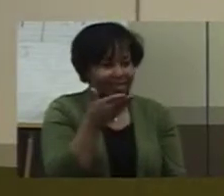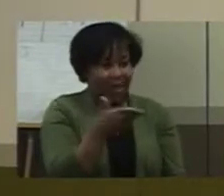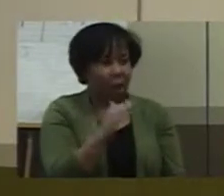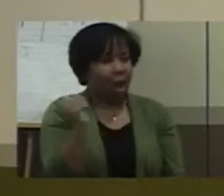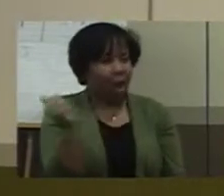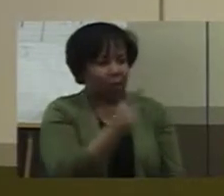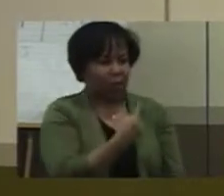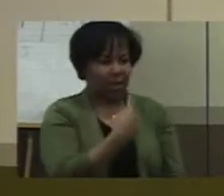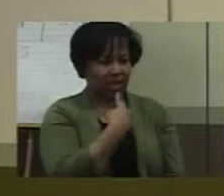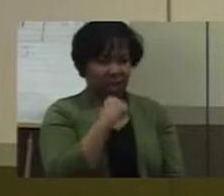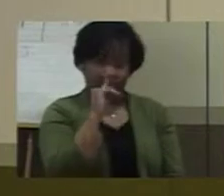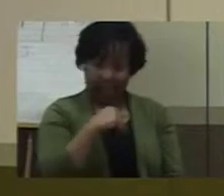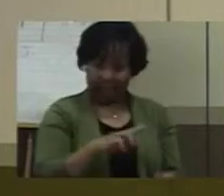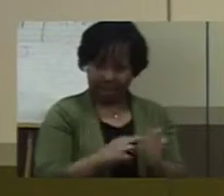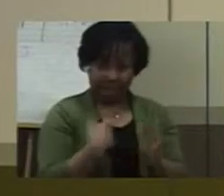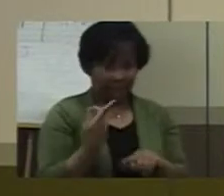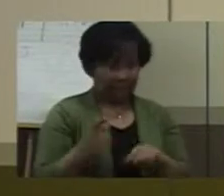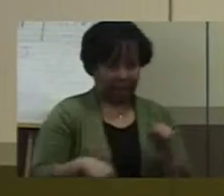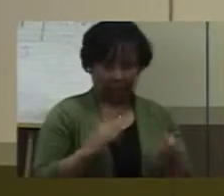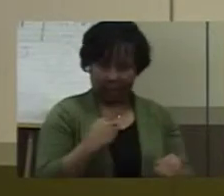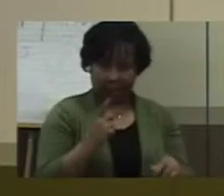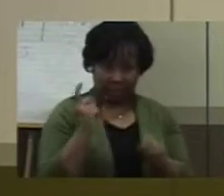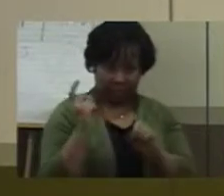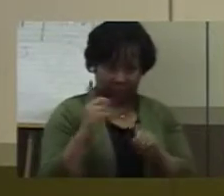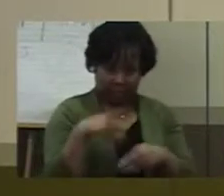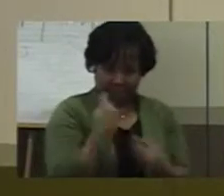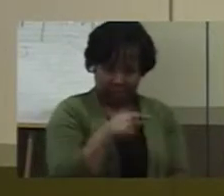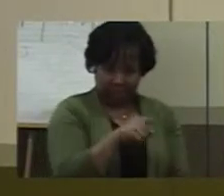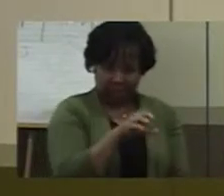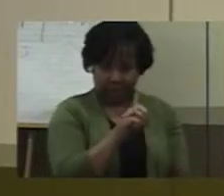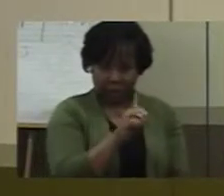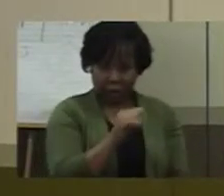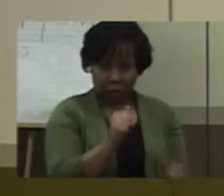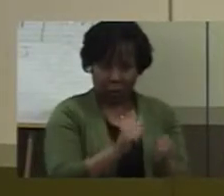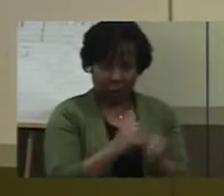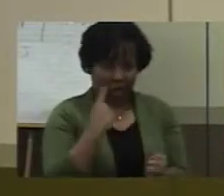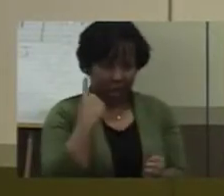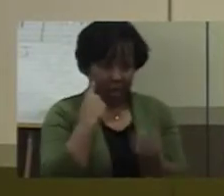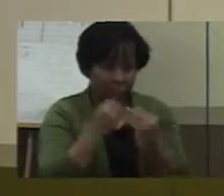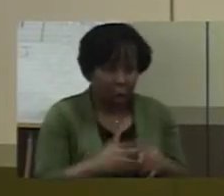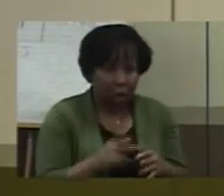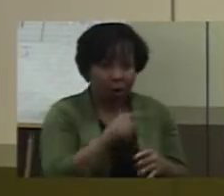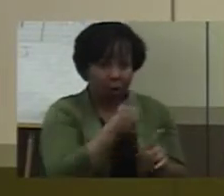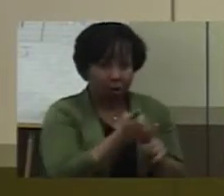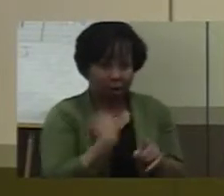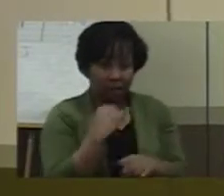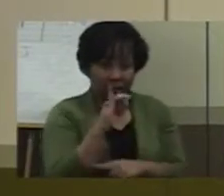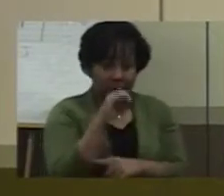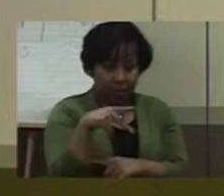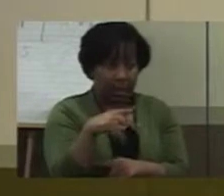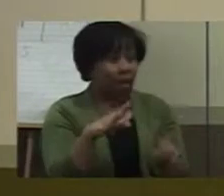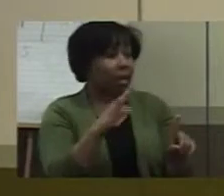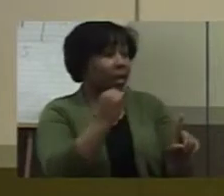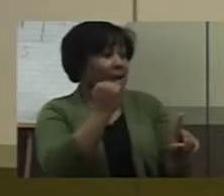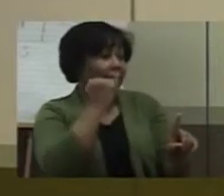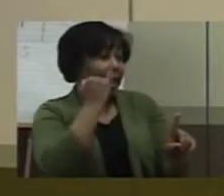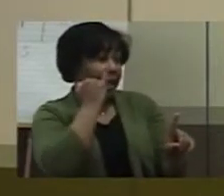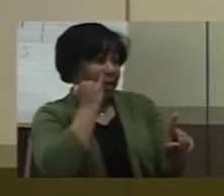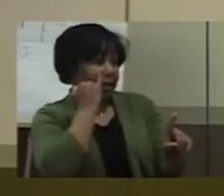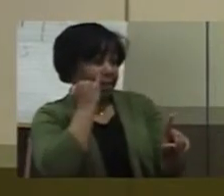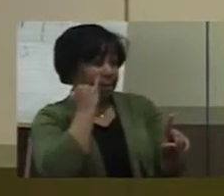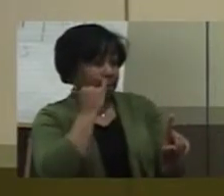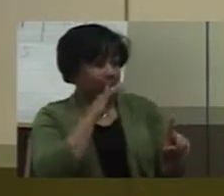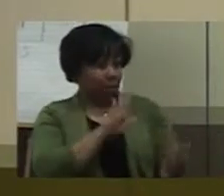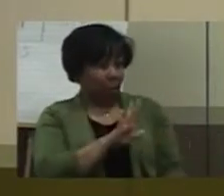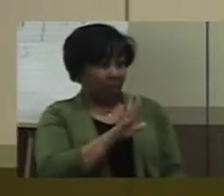and everybody's going to say, does that mean I can never give a detention to a child with a hearing loss or who has an IEP? If